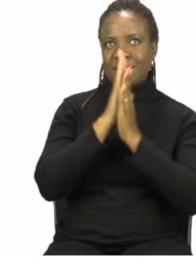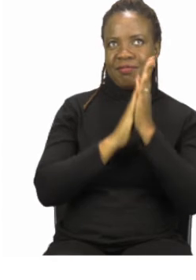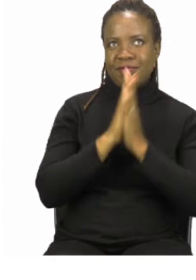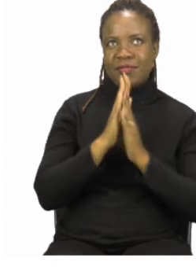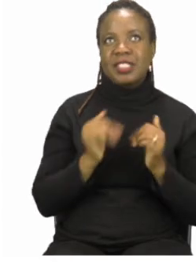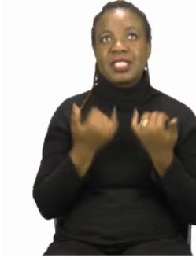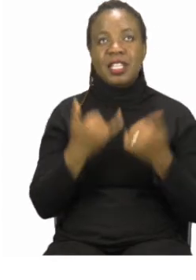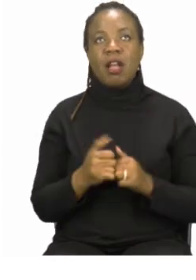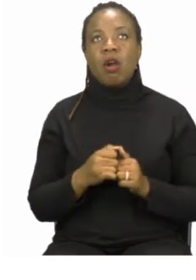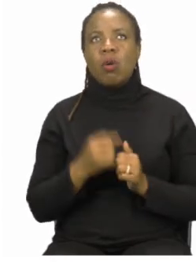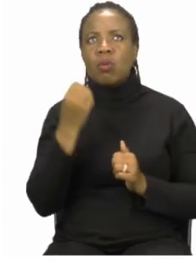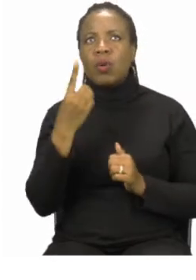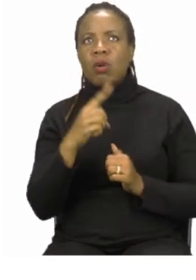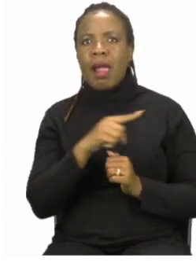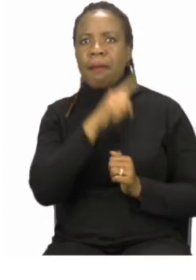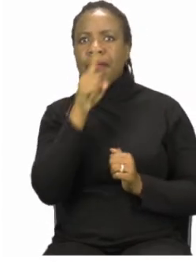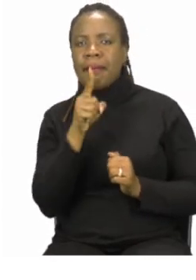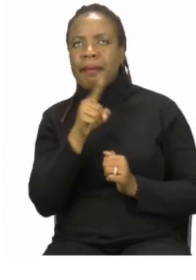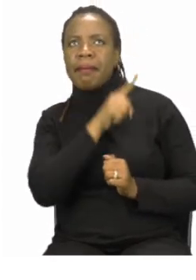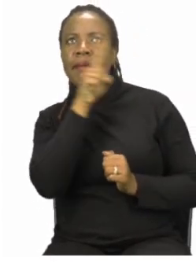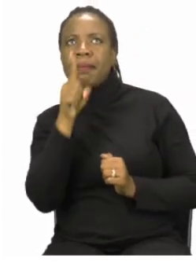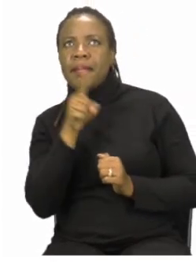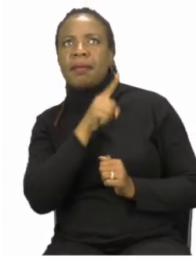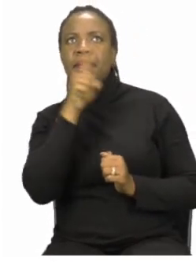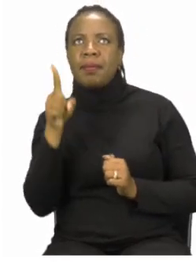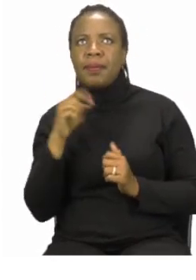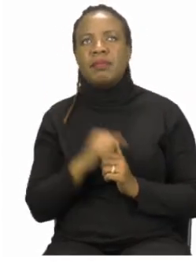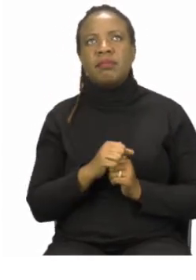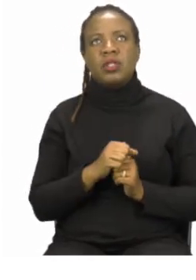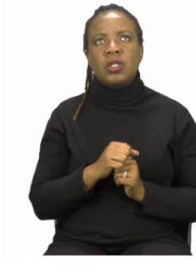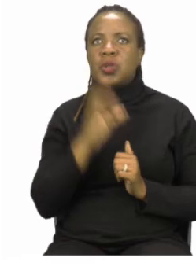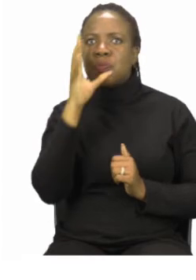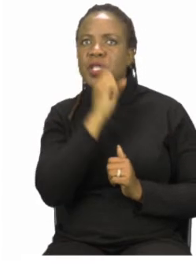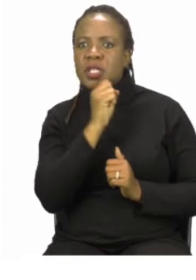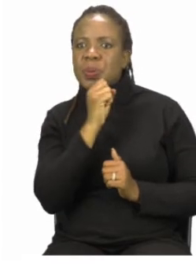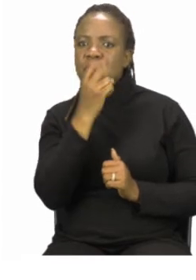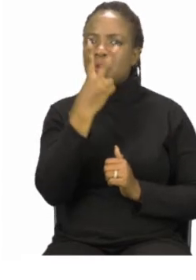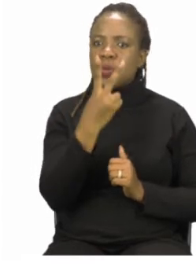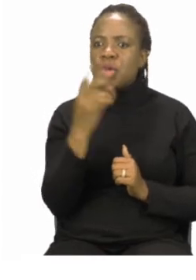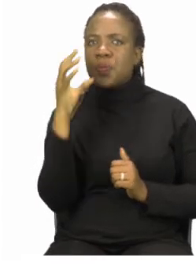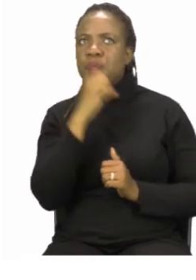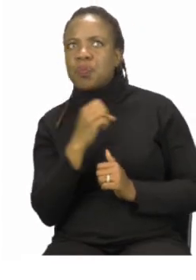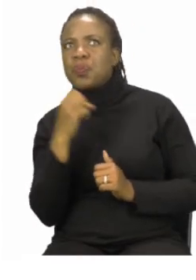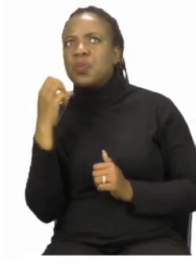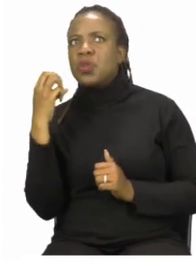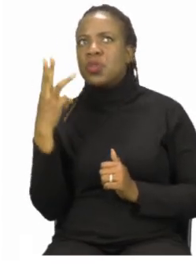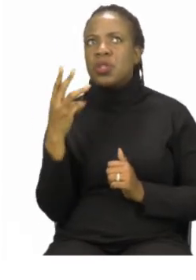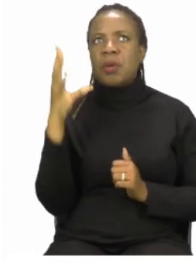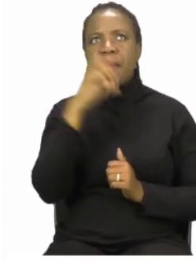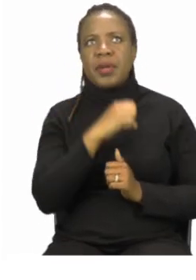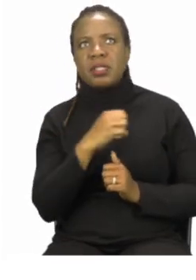counting. Now, when we talk about skip counting, we are counting in that number. So we have been asked to count in